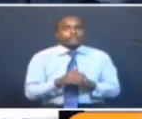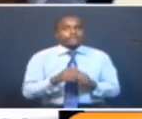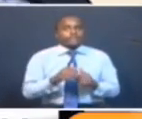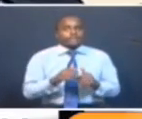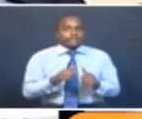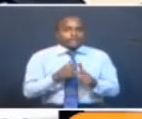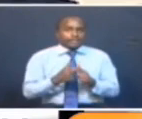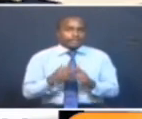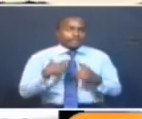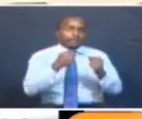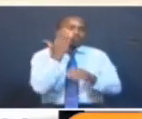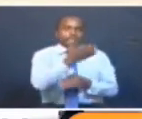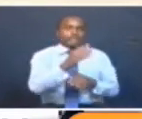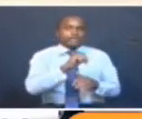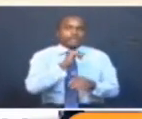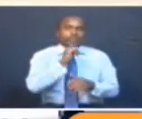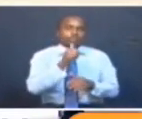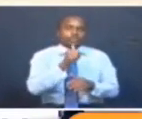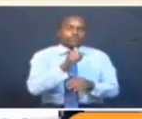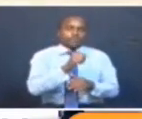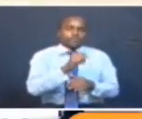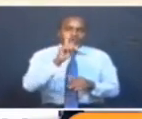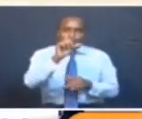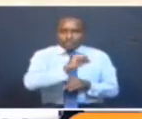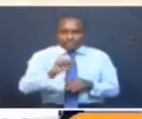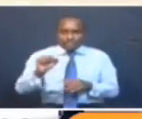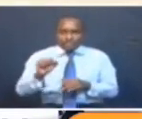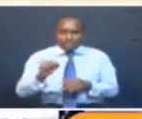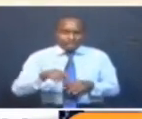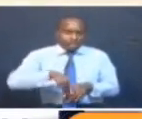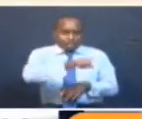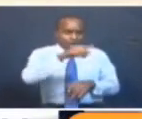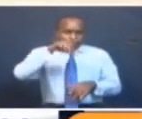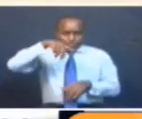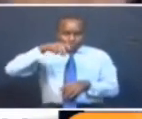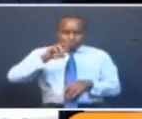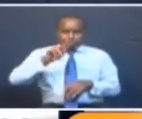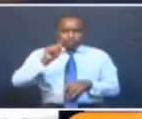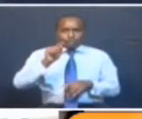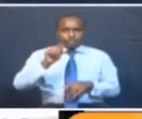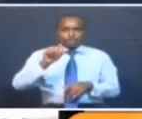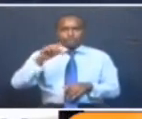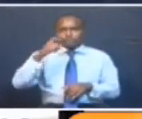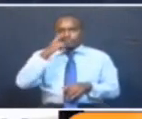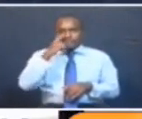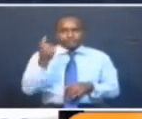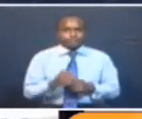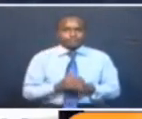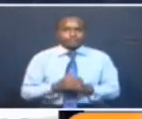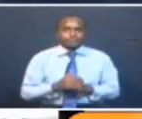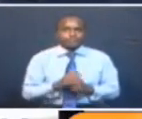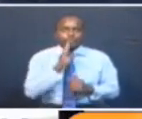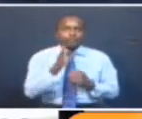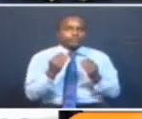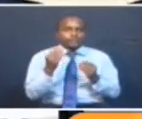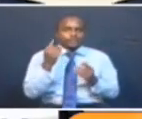coming right at one side, going right up to Port Sudan, and going out, it would be easier for here to go. And that